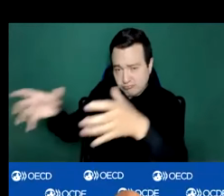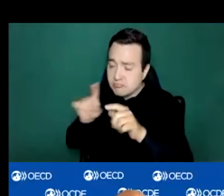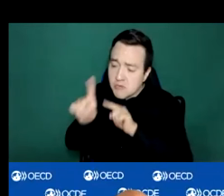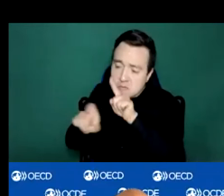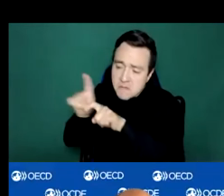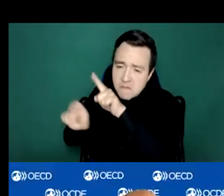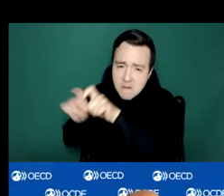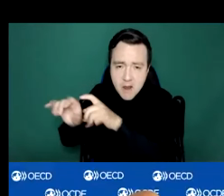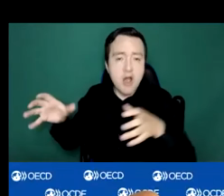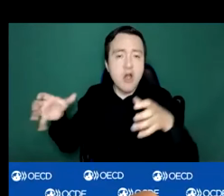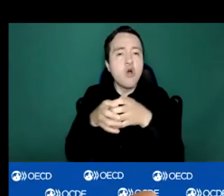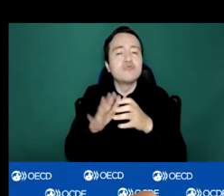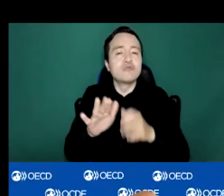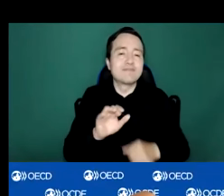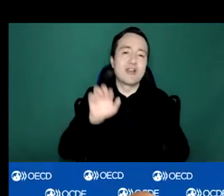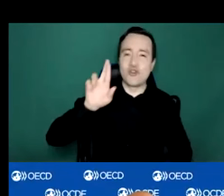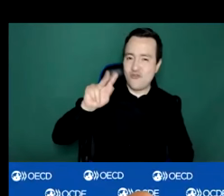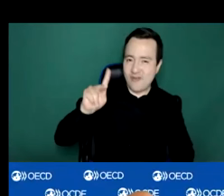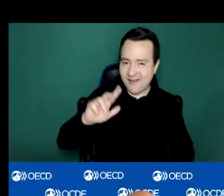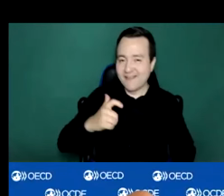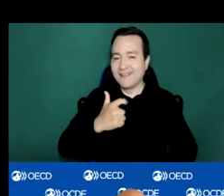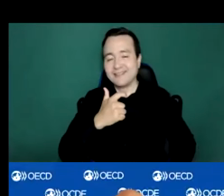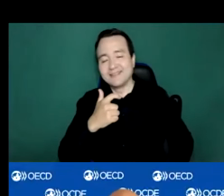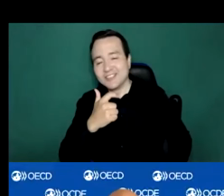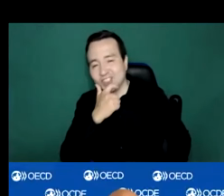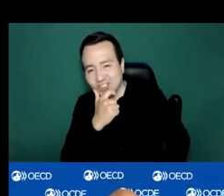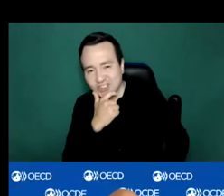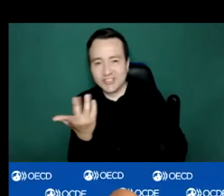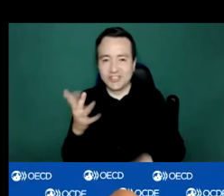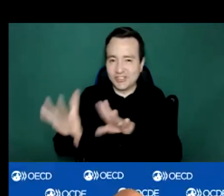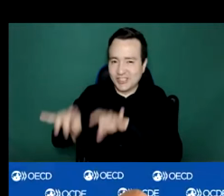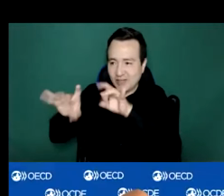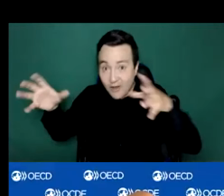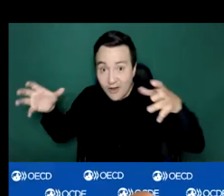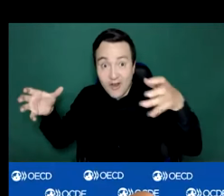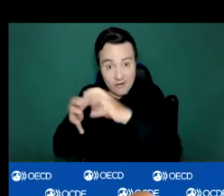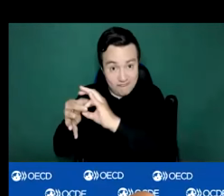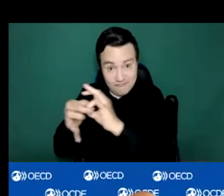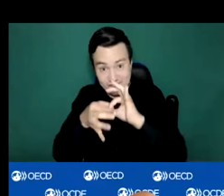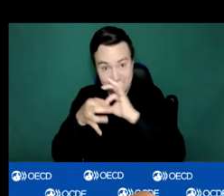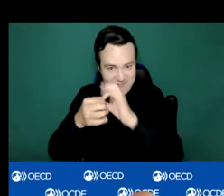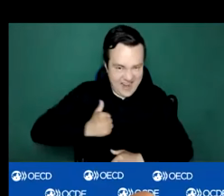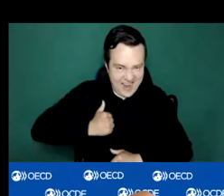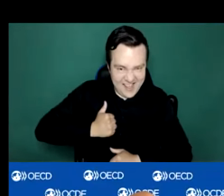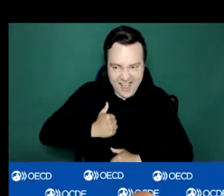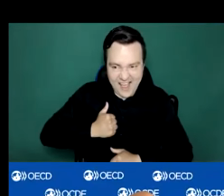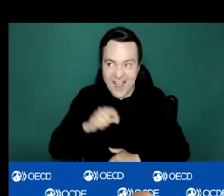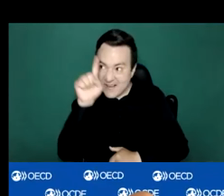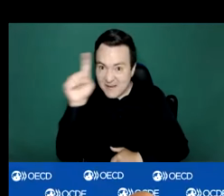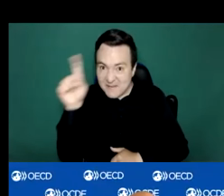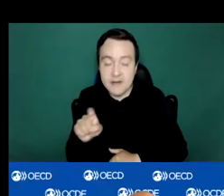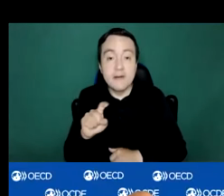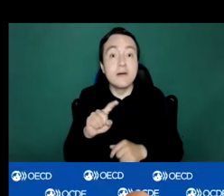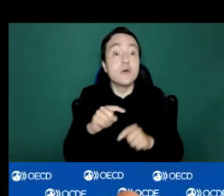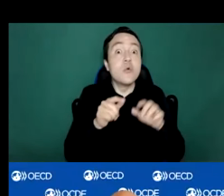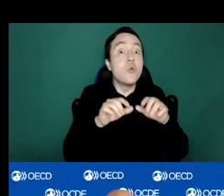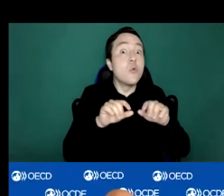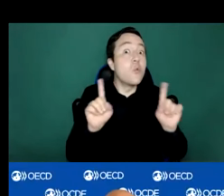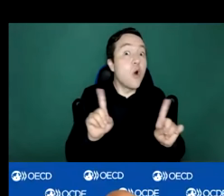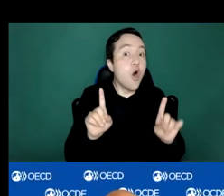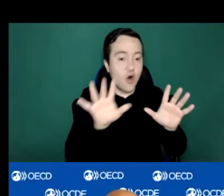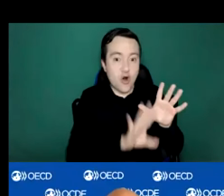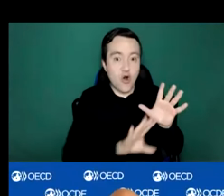11 high-income OECD countries. And when I was at the IDB, the Inter-American Development Bank, we